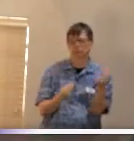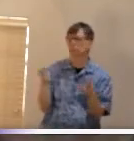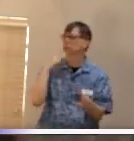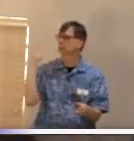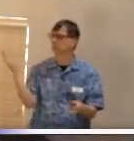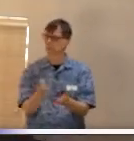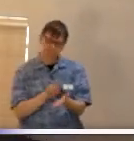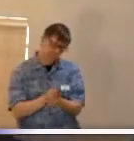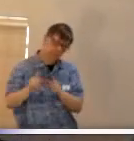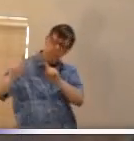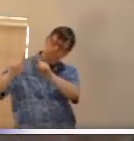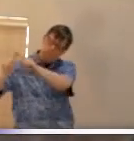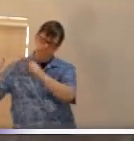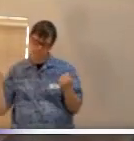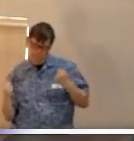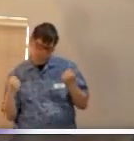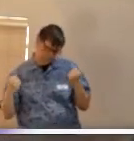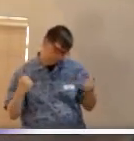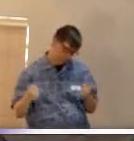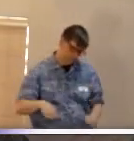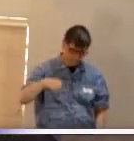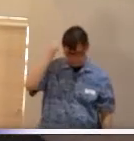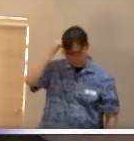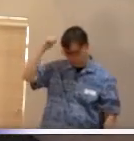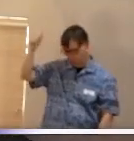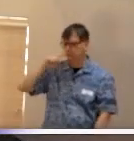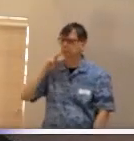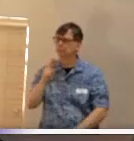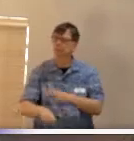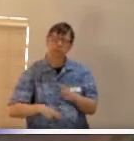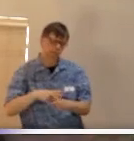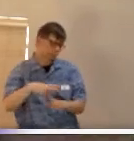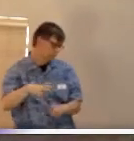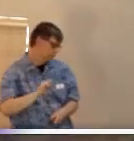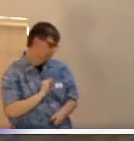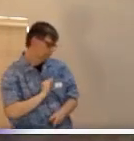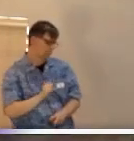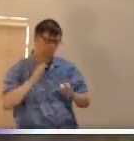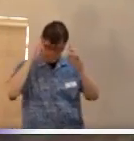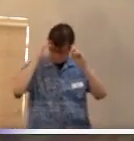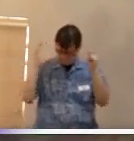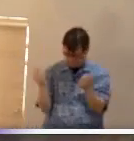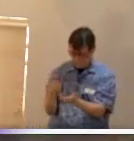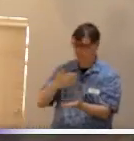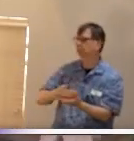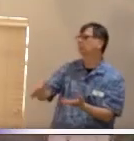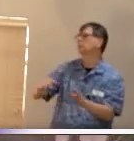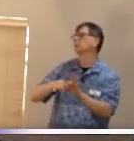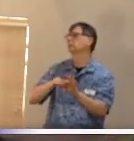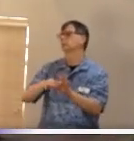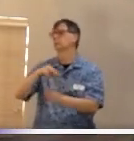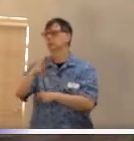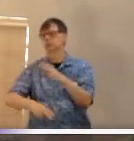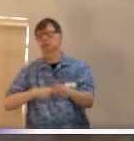through these vibrational energy patterns or determining my orientation to the world, I decided something about the